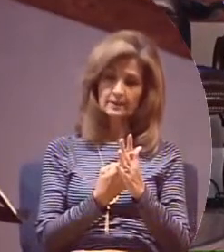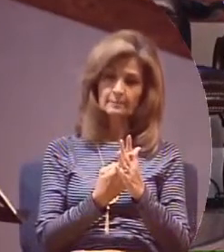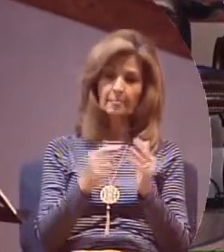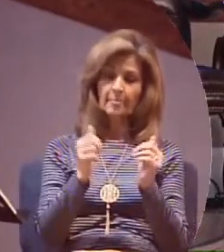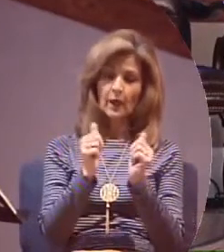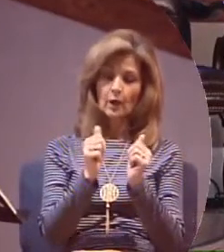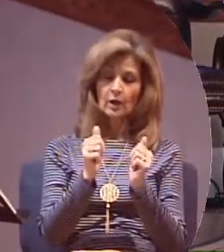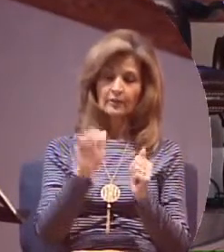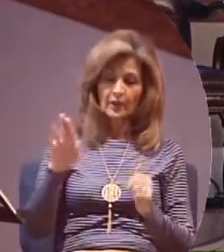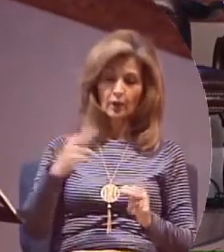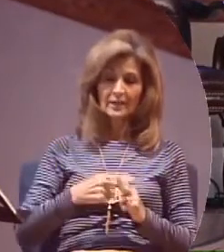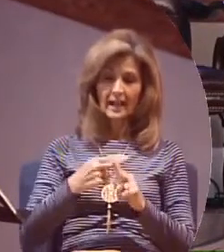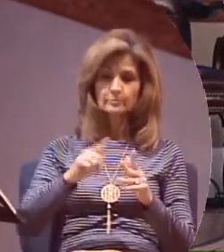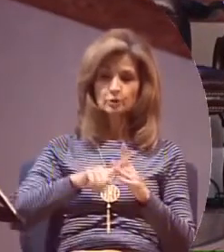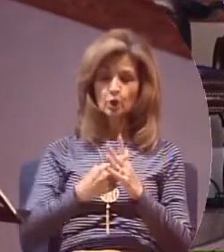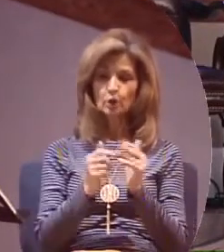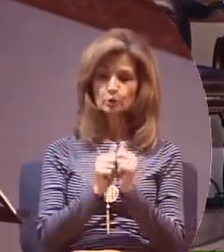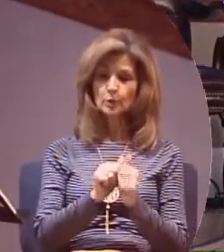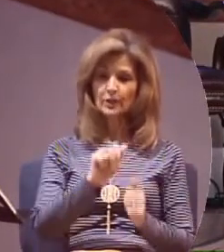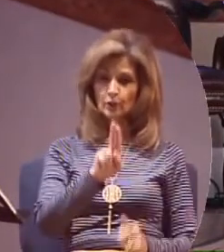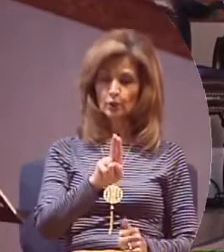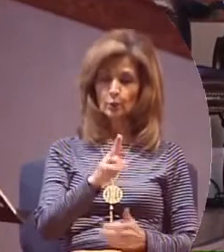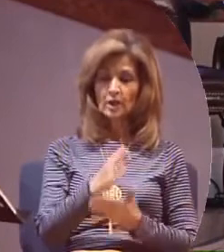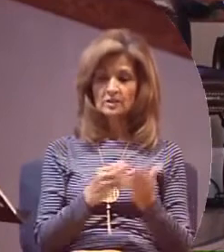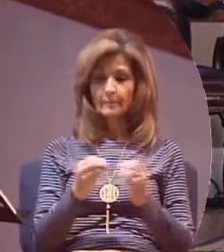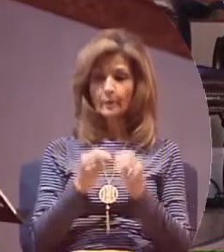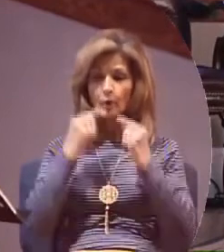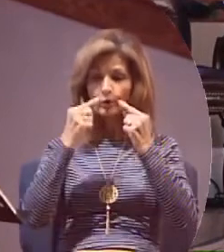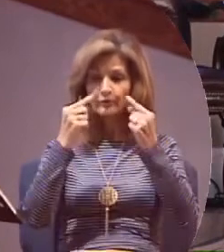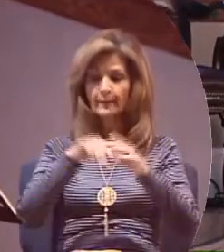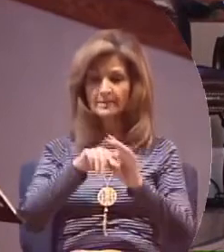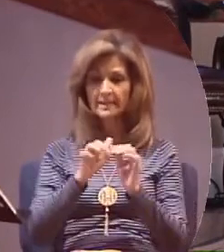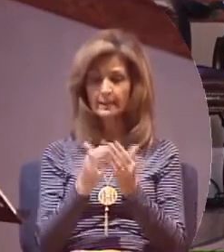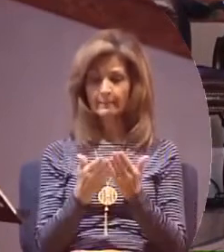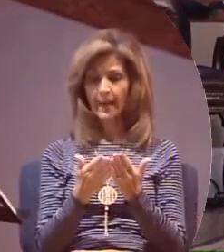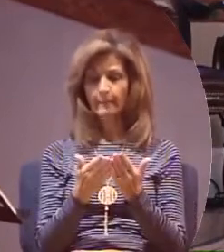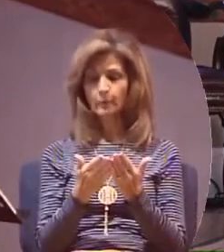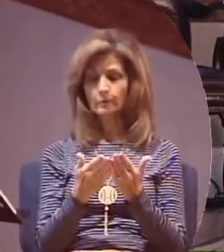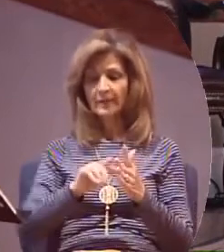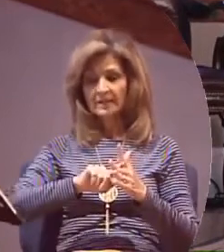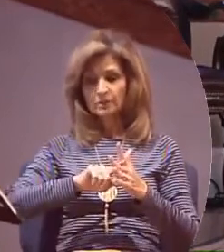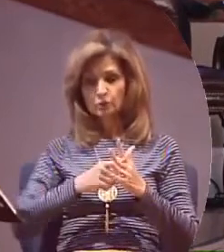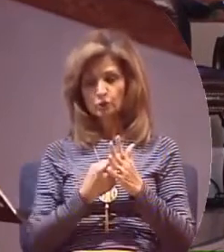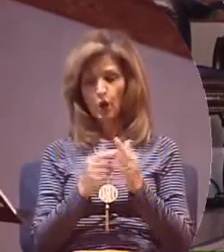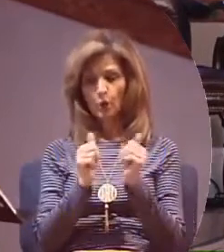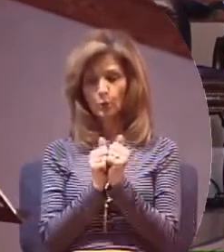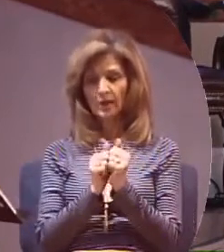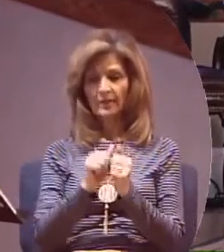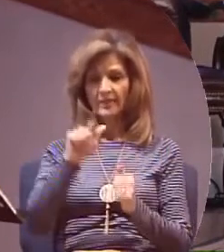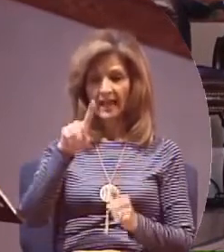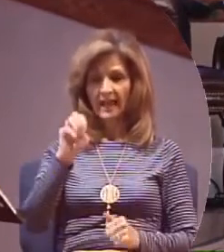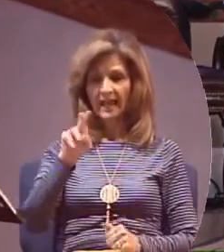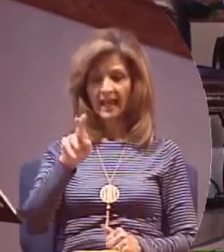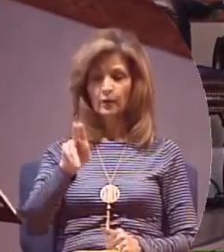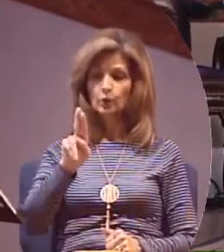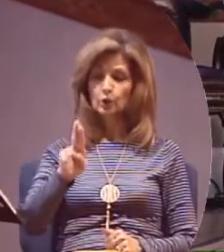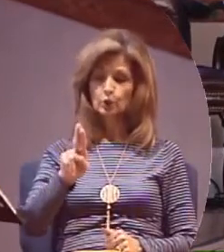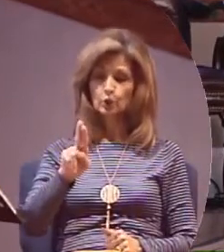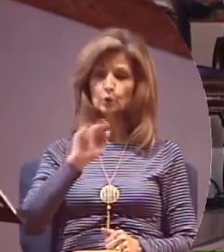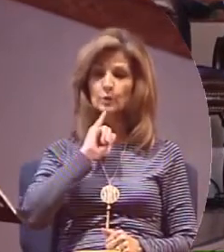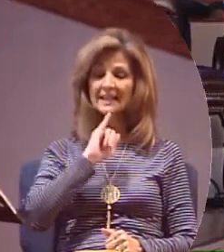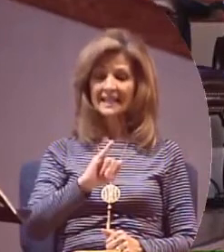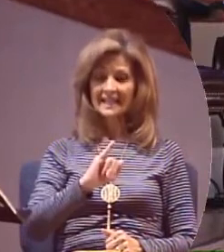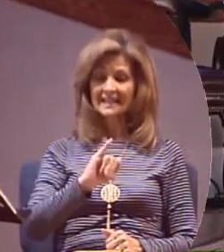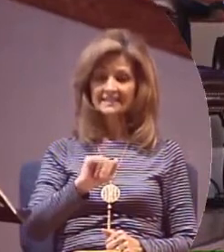names begin with the letter U. Some of the more prominent men in our Bible whose name begins with the letter U is one old boy by the name